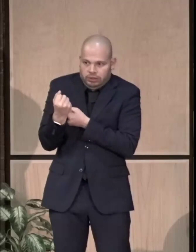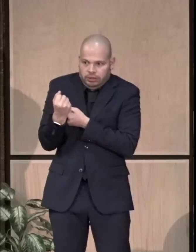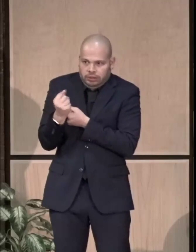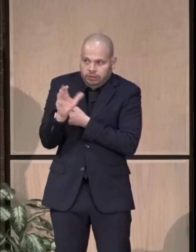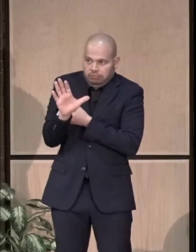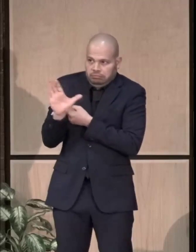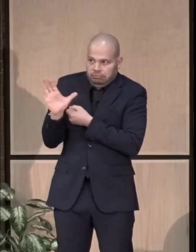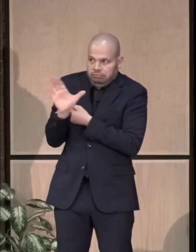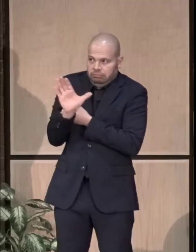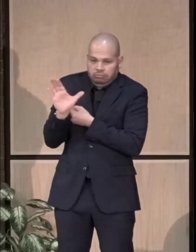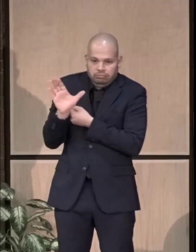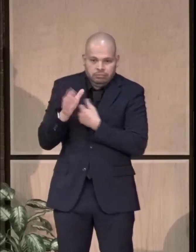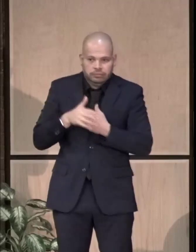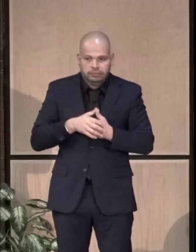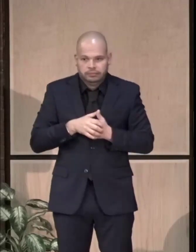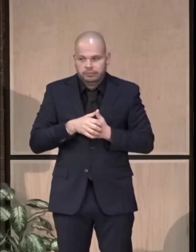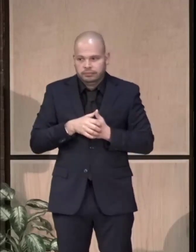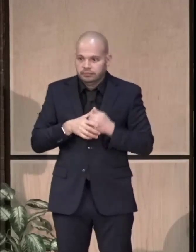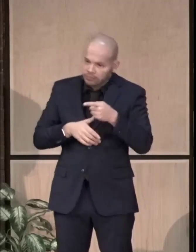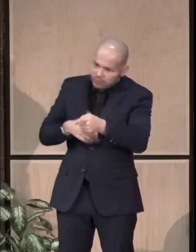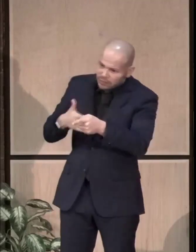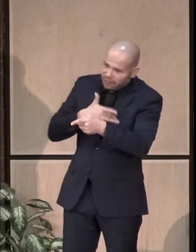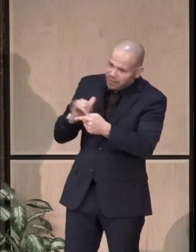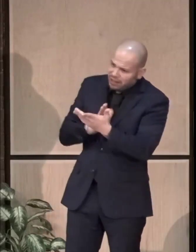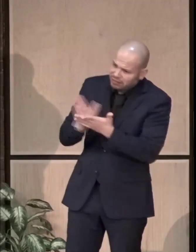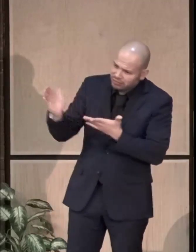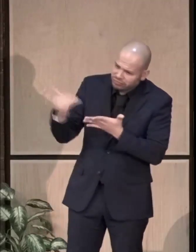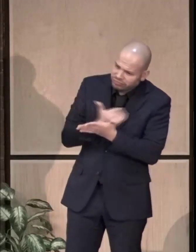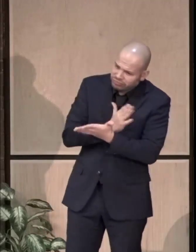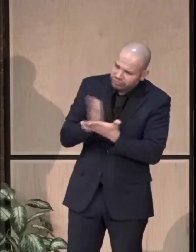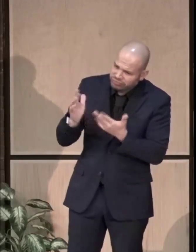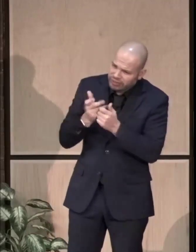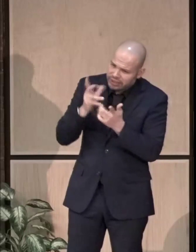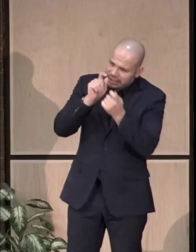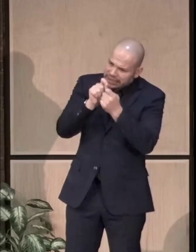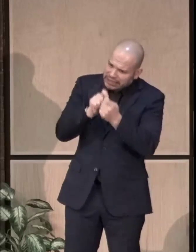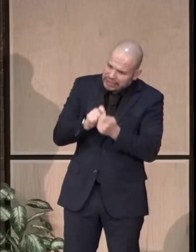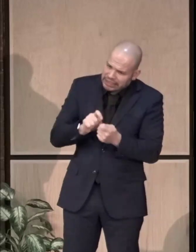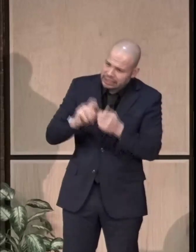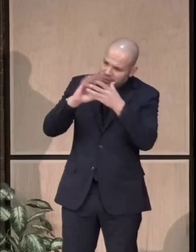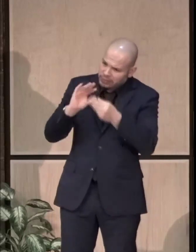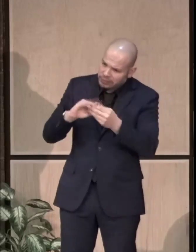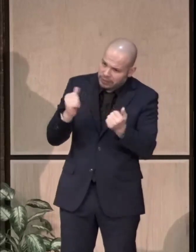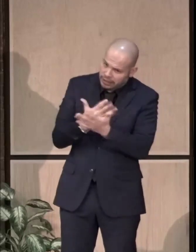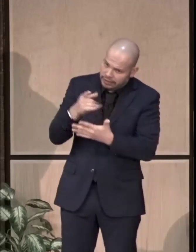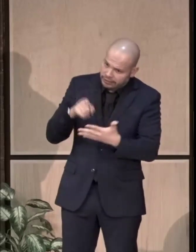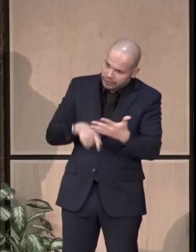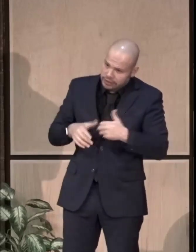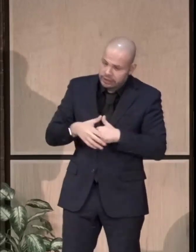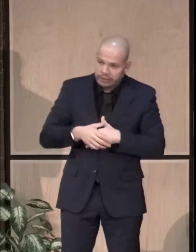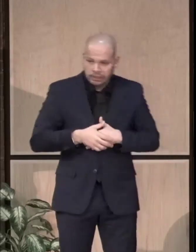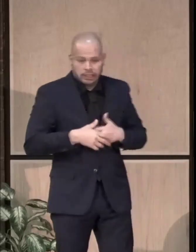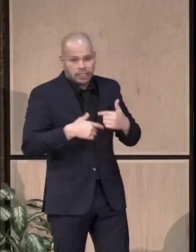And you think you were thorough in the information that you gave them? I answered their questions. If there was anything more they would have